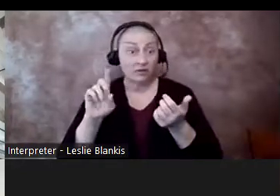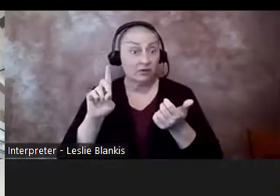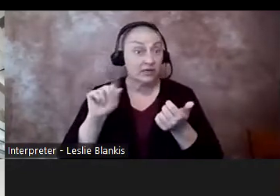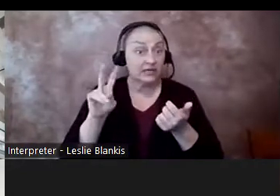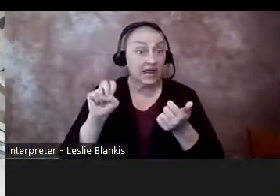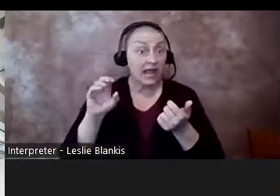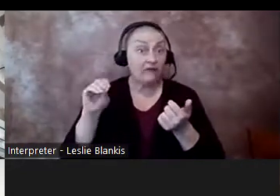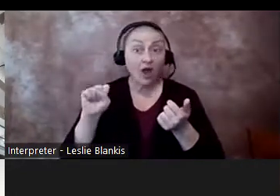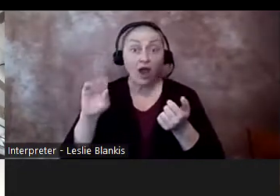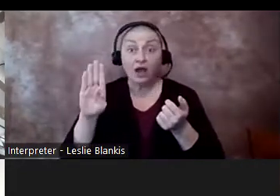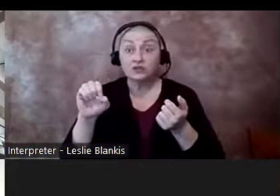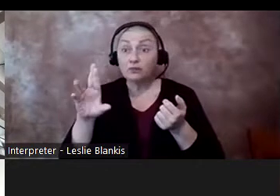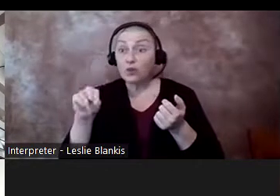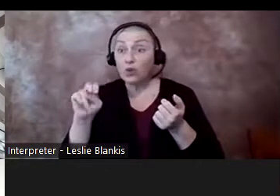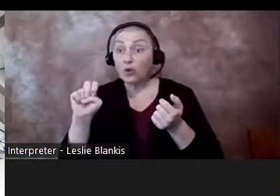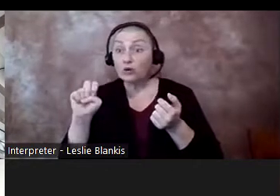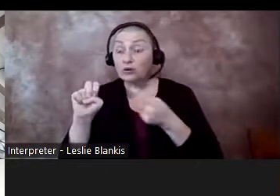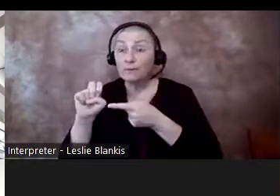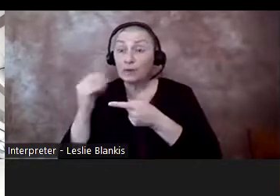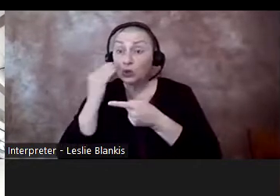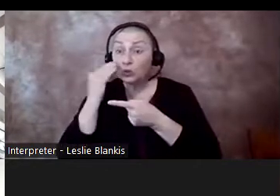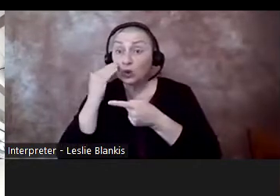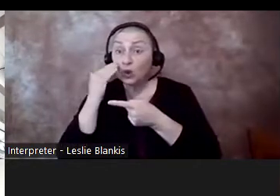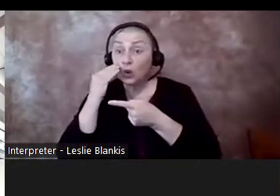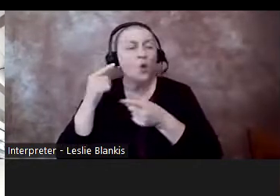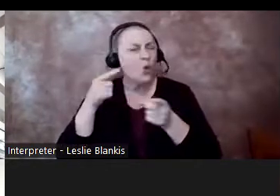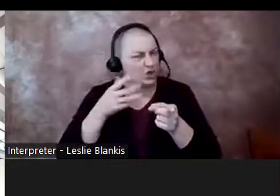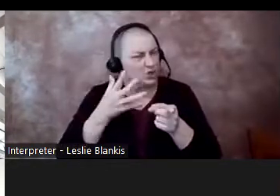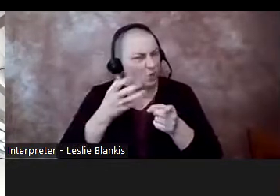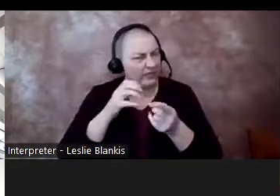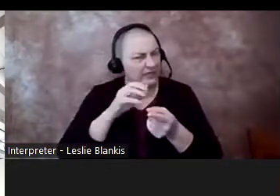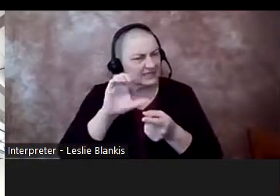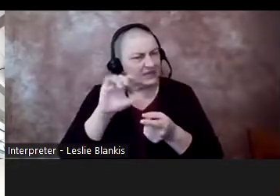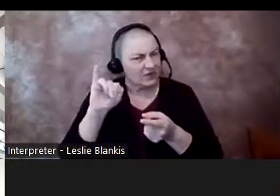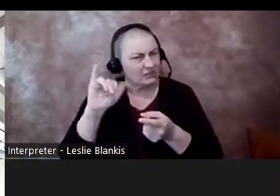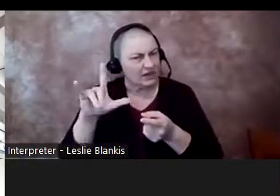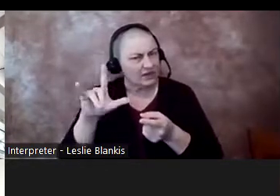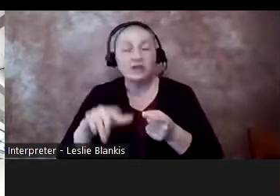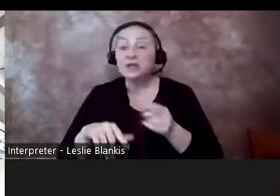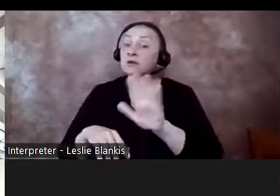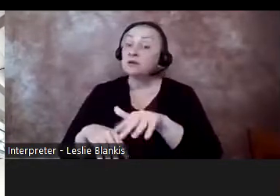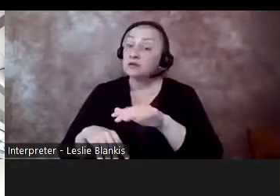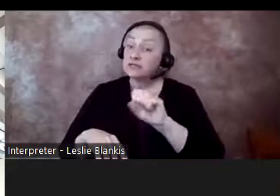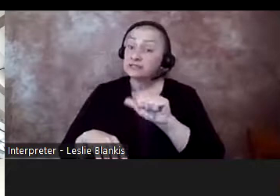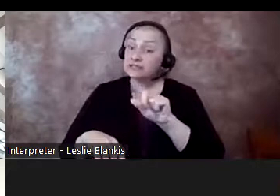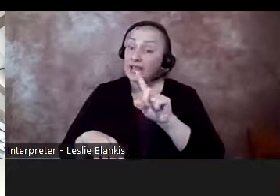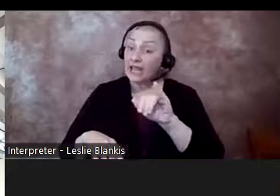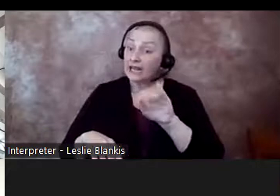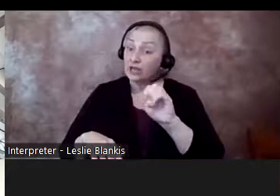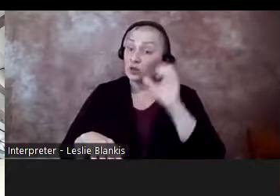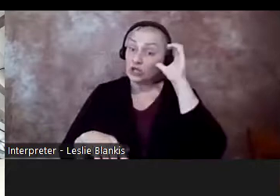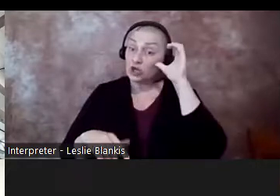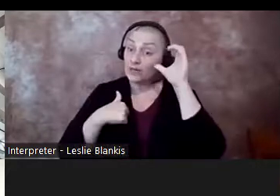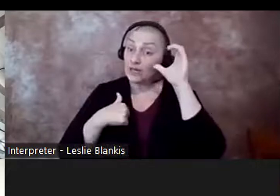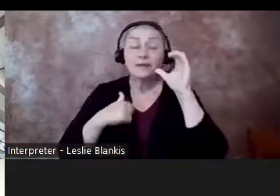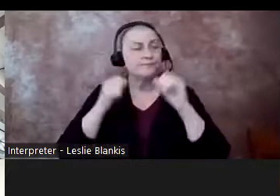Osborne, might know. Sadie, or were you wanting the Center for Independent Living? Sadie, can you hear me? Yes.